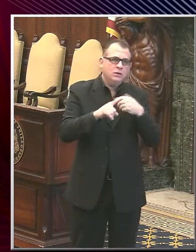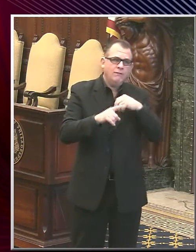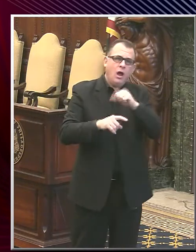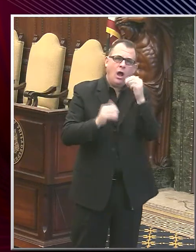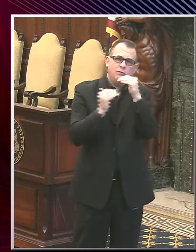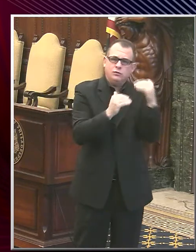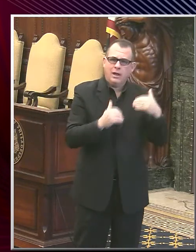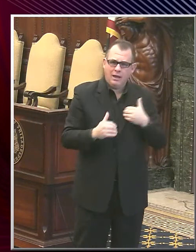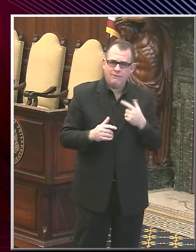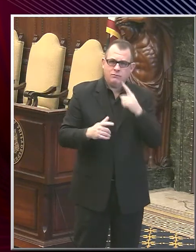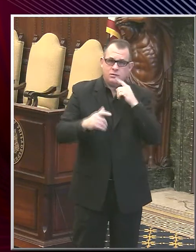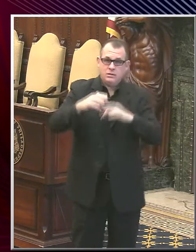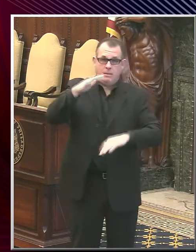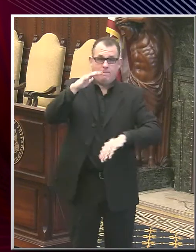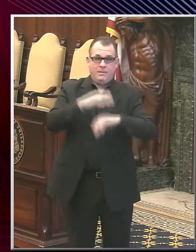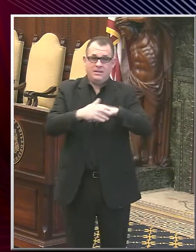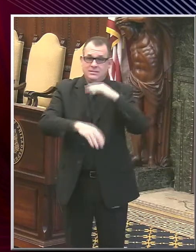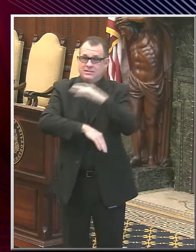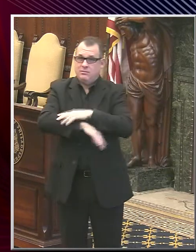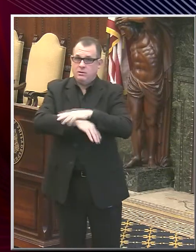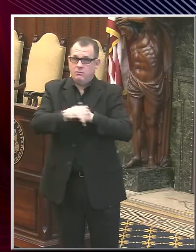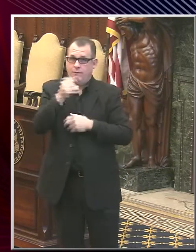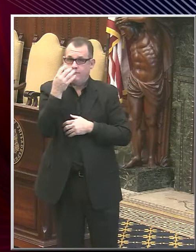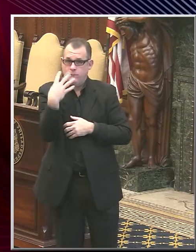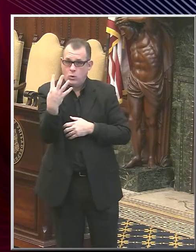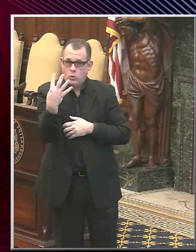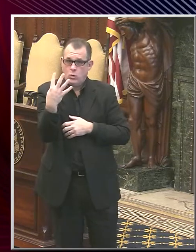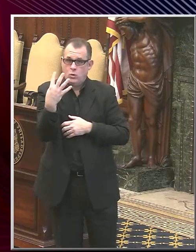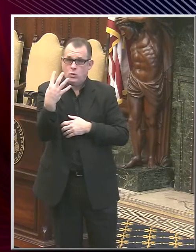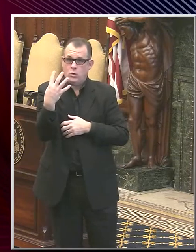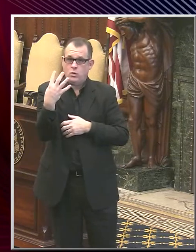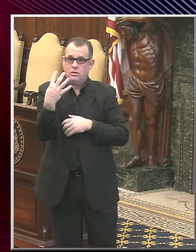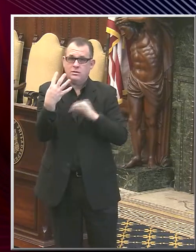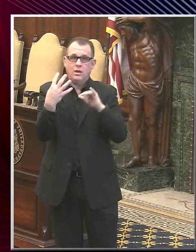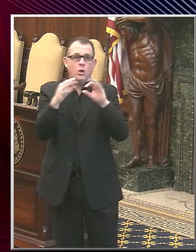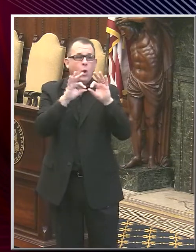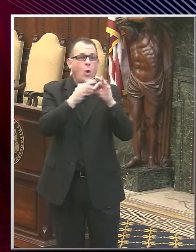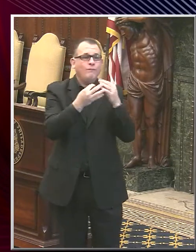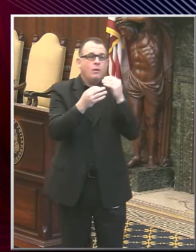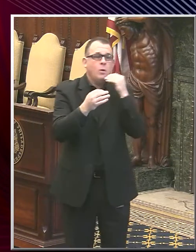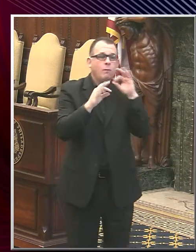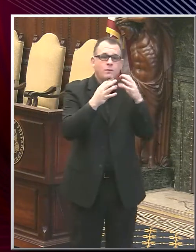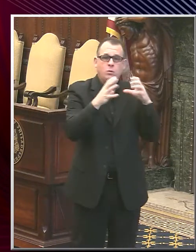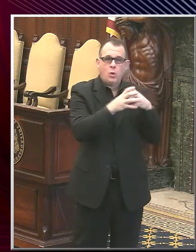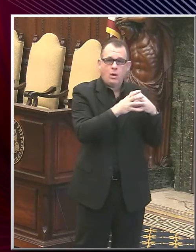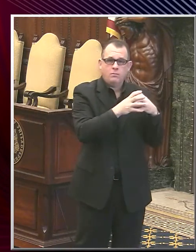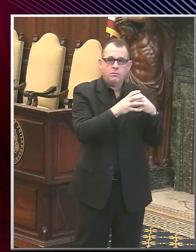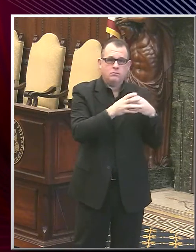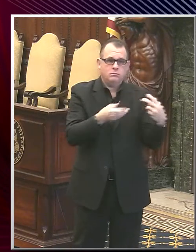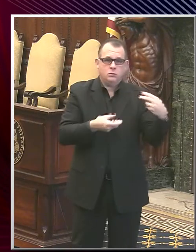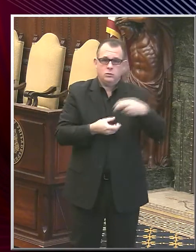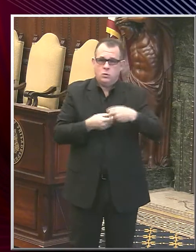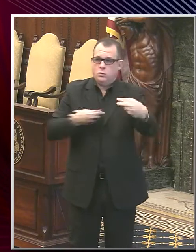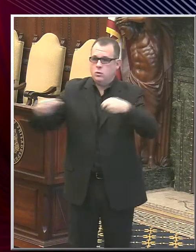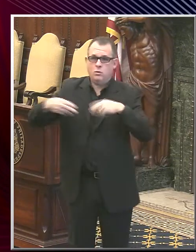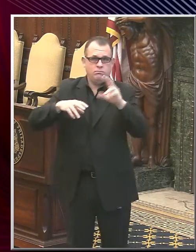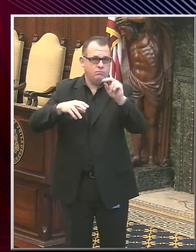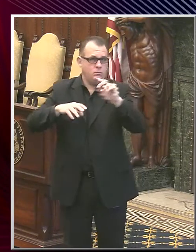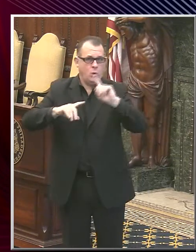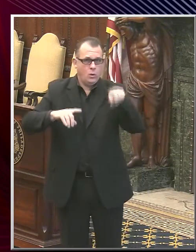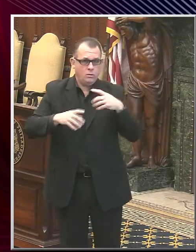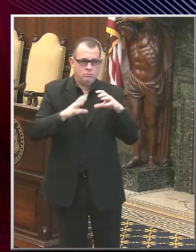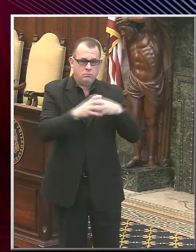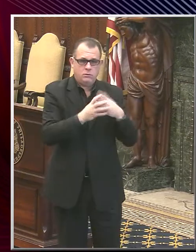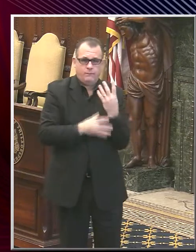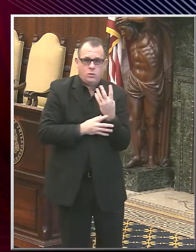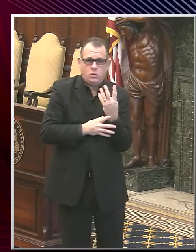restrictions, such as a maximum table size of 4 and household members only, because we don't want people mixing with other households in restaurants and passing the